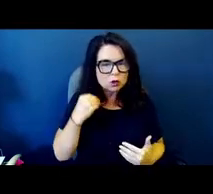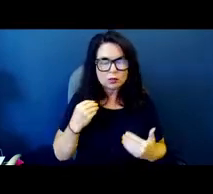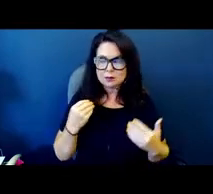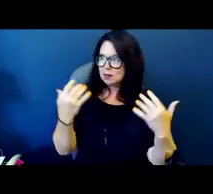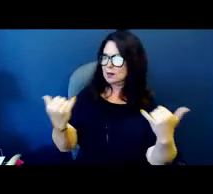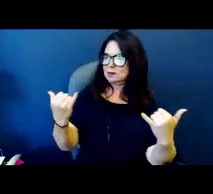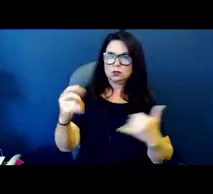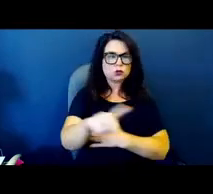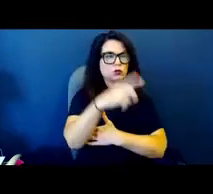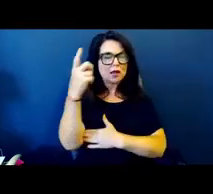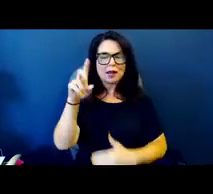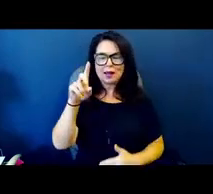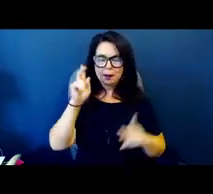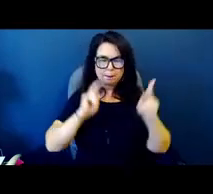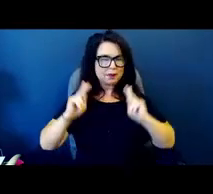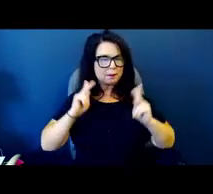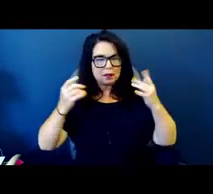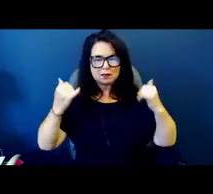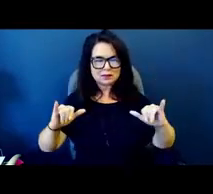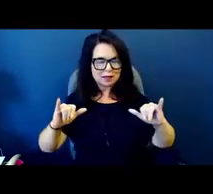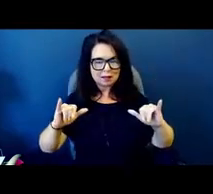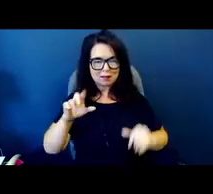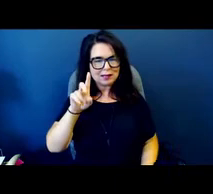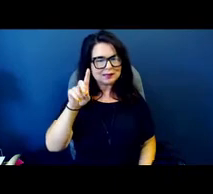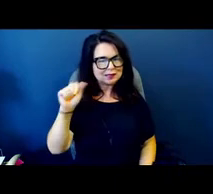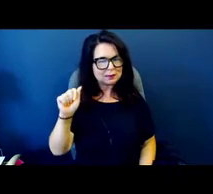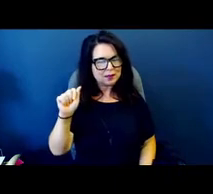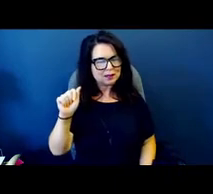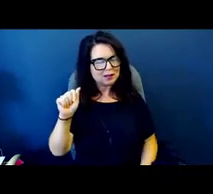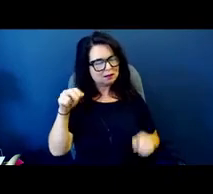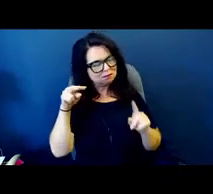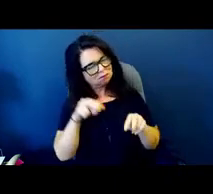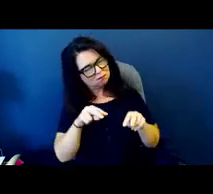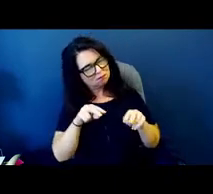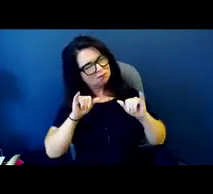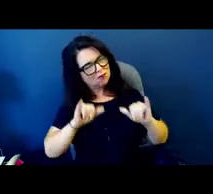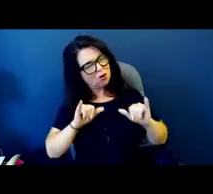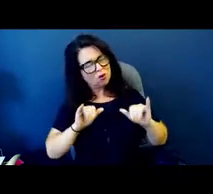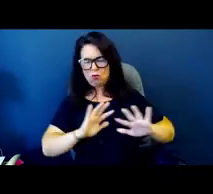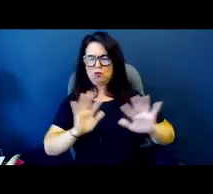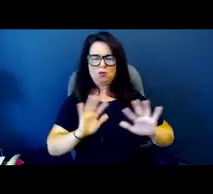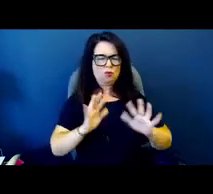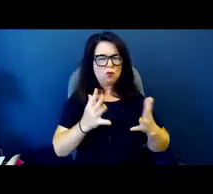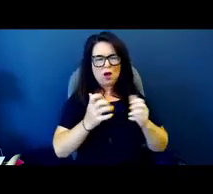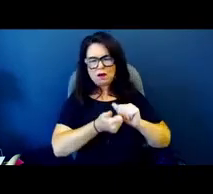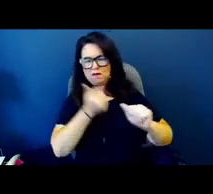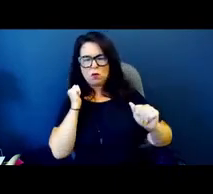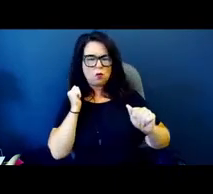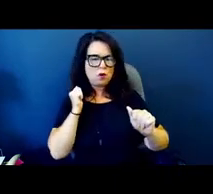is still thought of as something that you want to avoid, that people